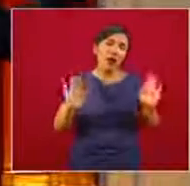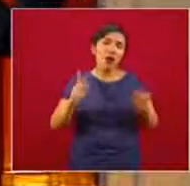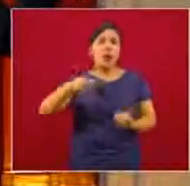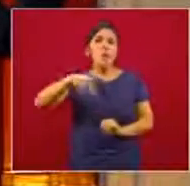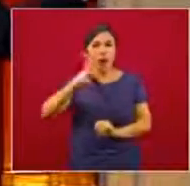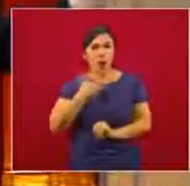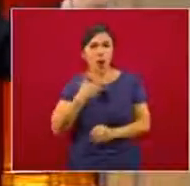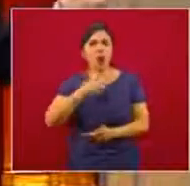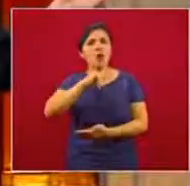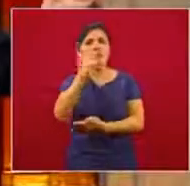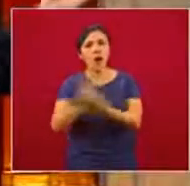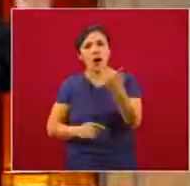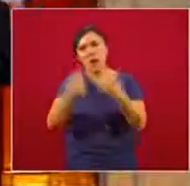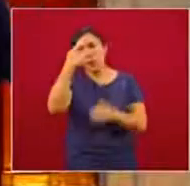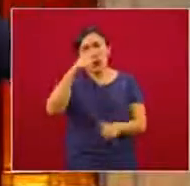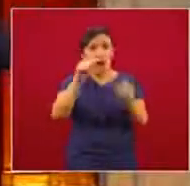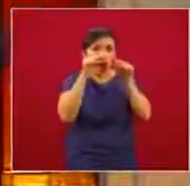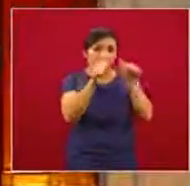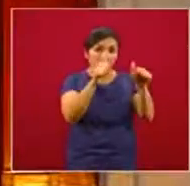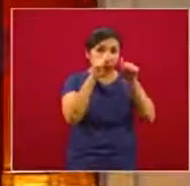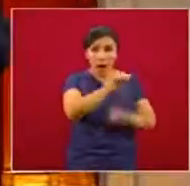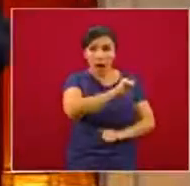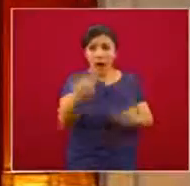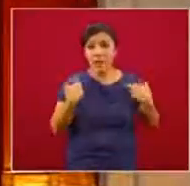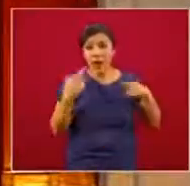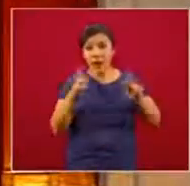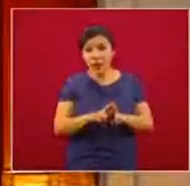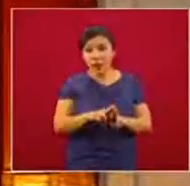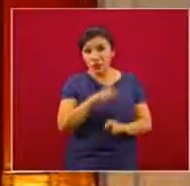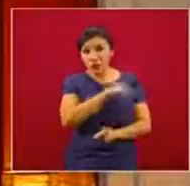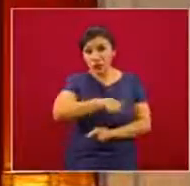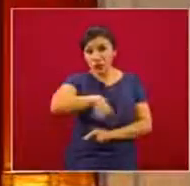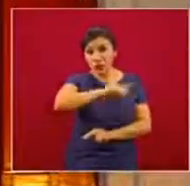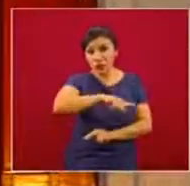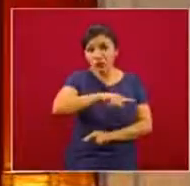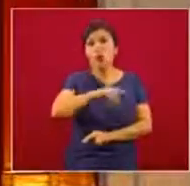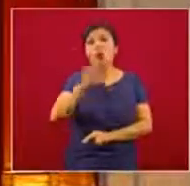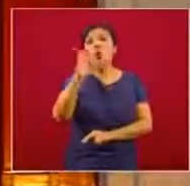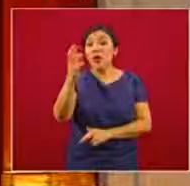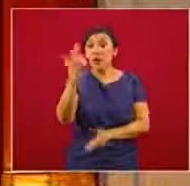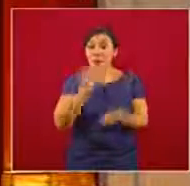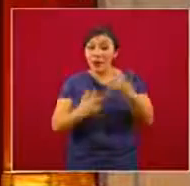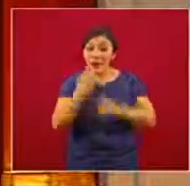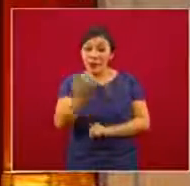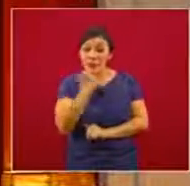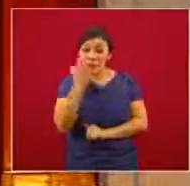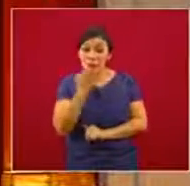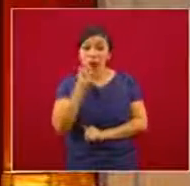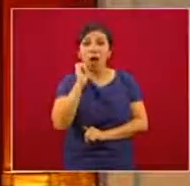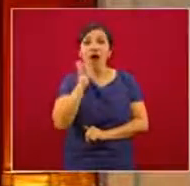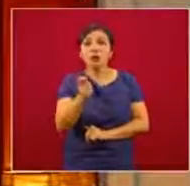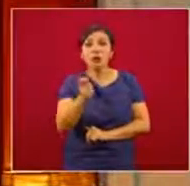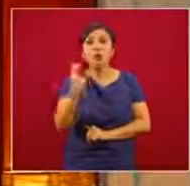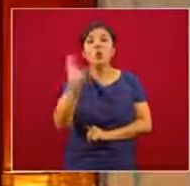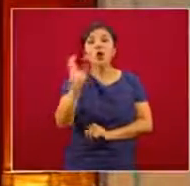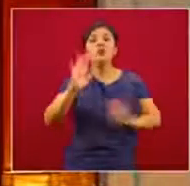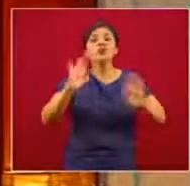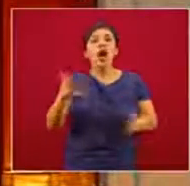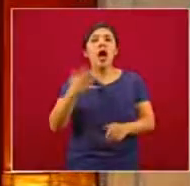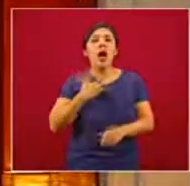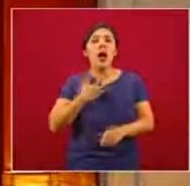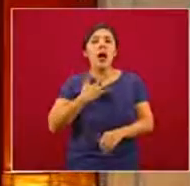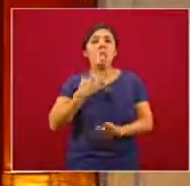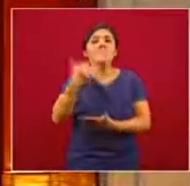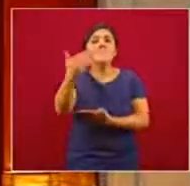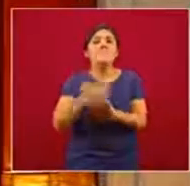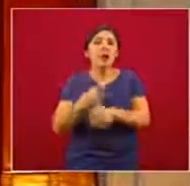unless they para want su to atención retire. But we y are su going to cuidado, pero cuando establish a regresen program van a for regresar taking en el care of momento them. en But que va a whenever ser they